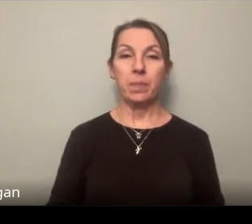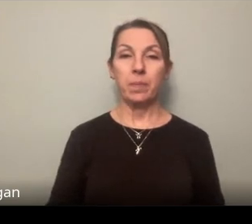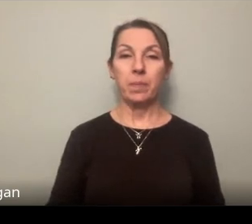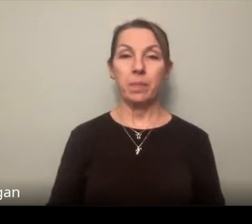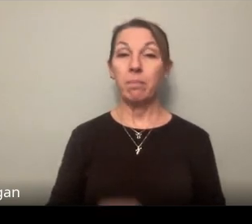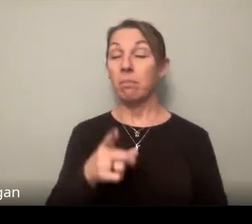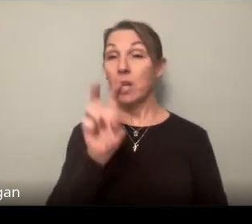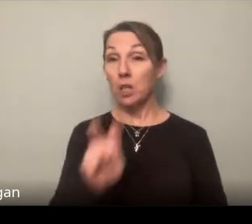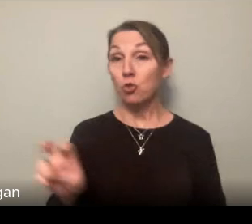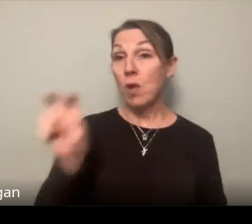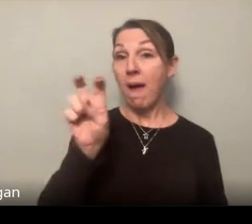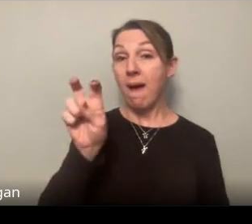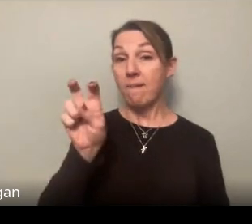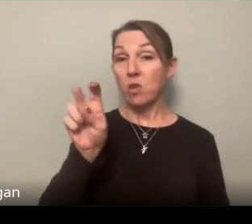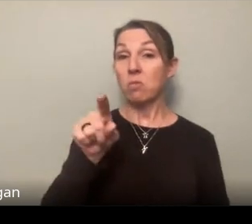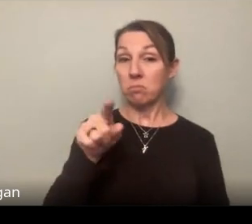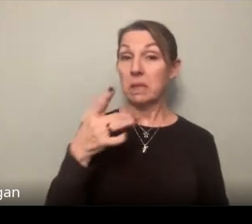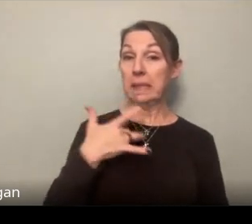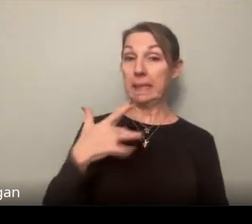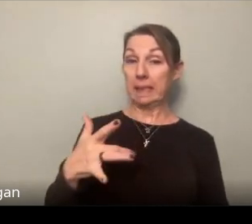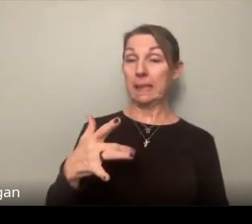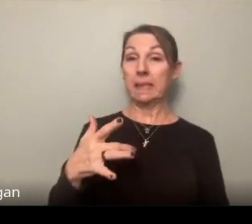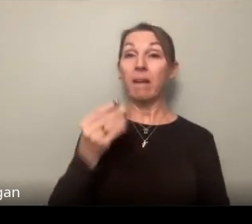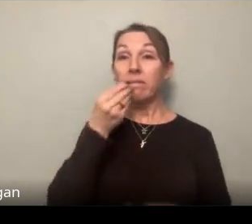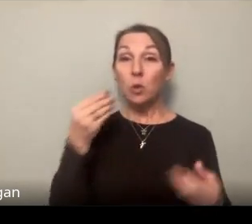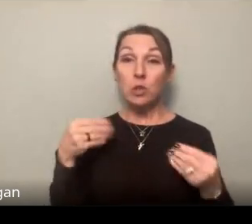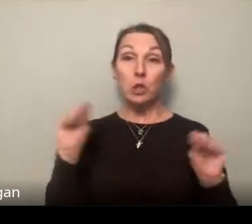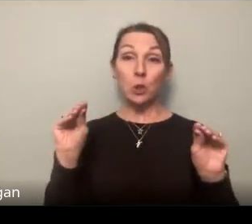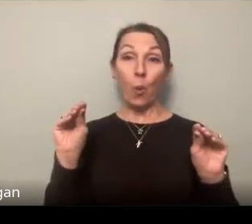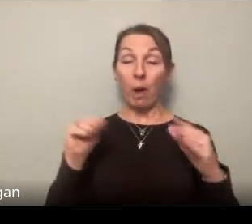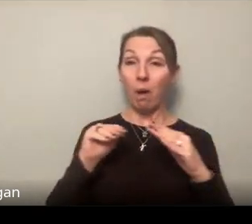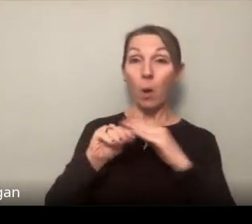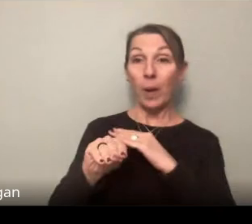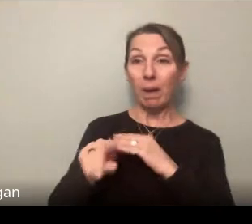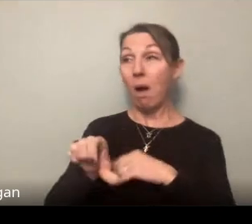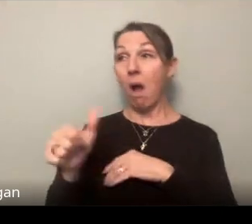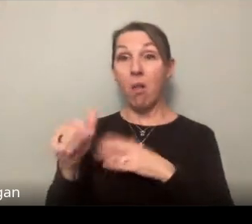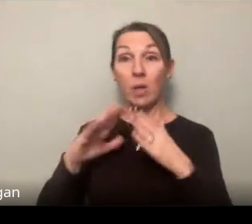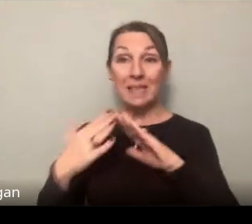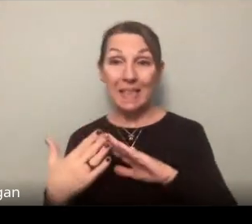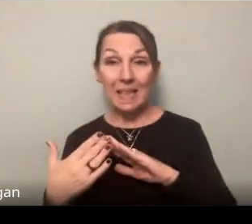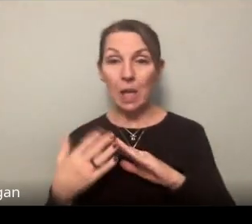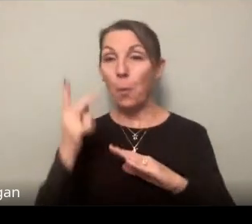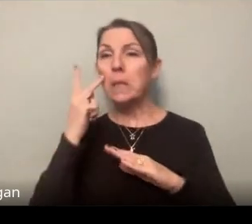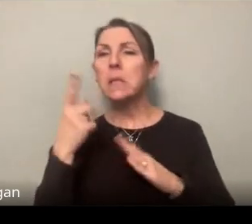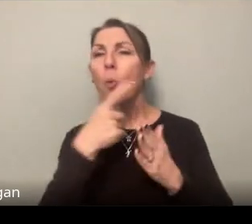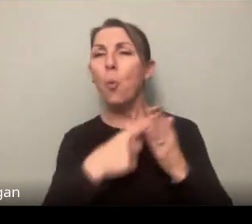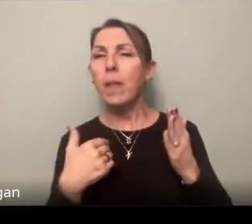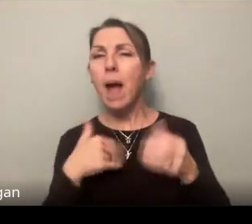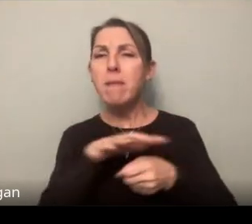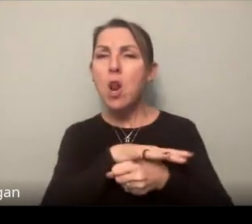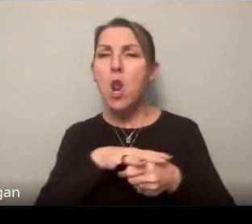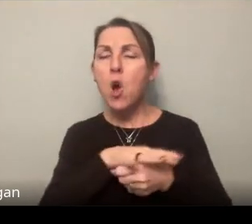Do you travel? When you travel, do you go into, are you a supermarket person? I'm going into another city or town. I want to see what's in their local